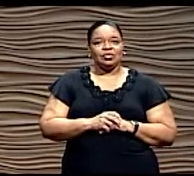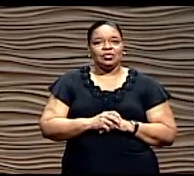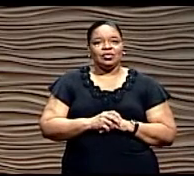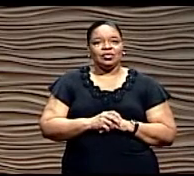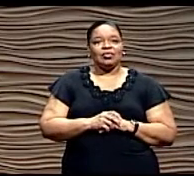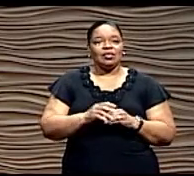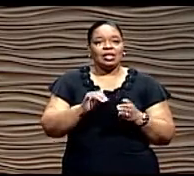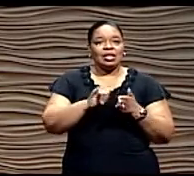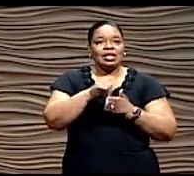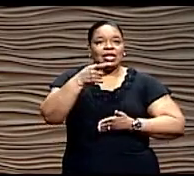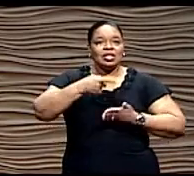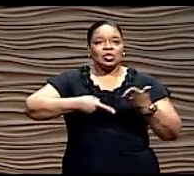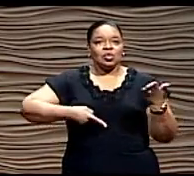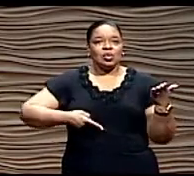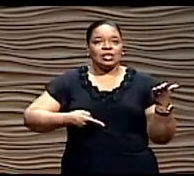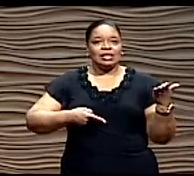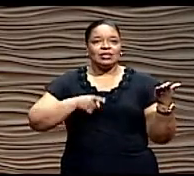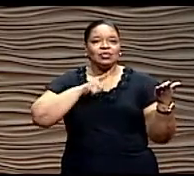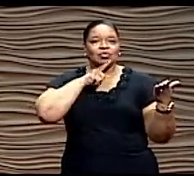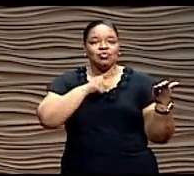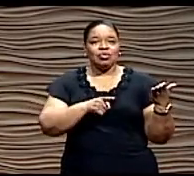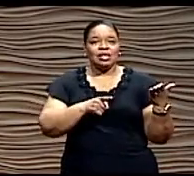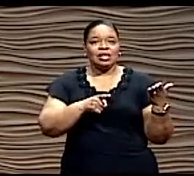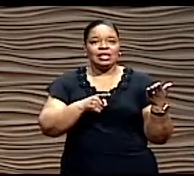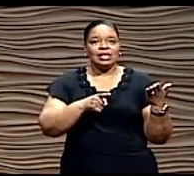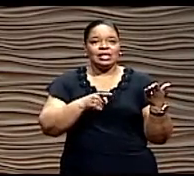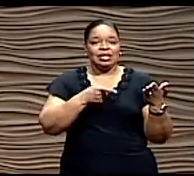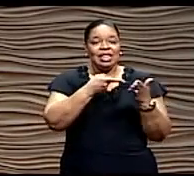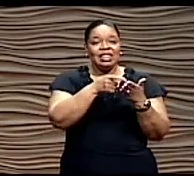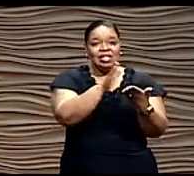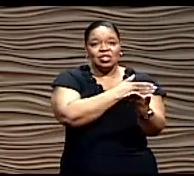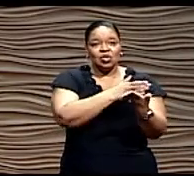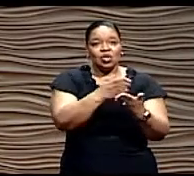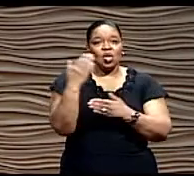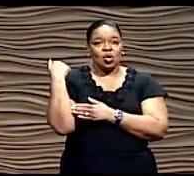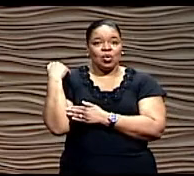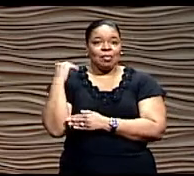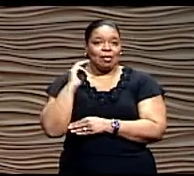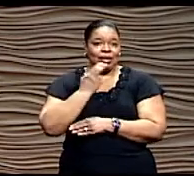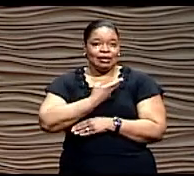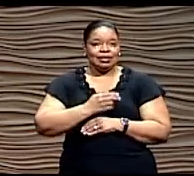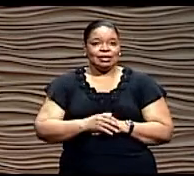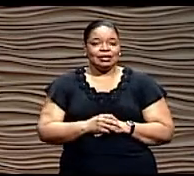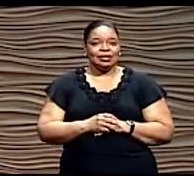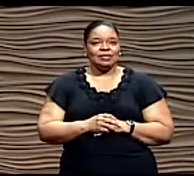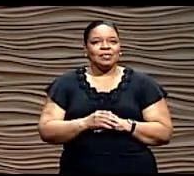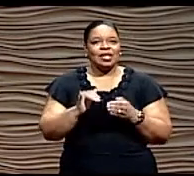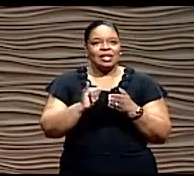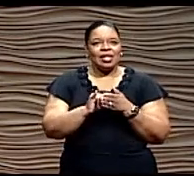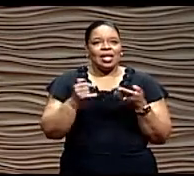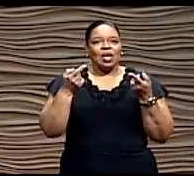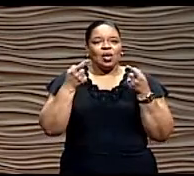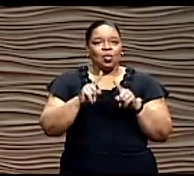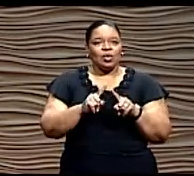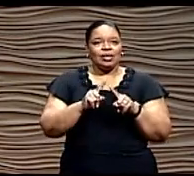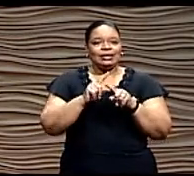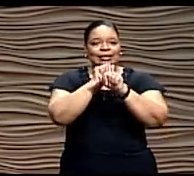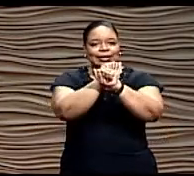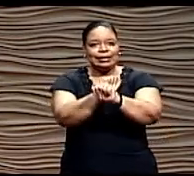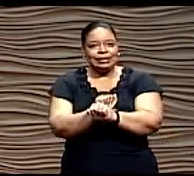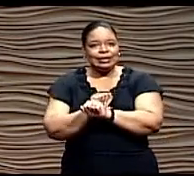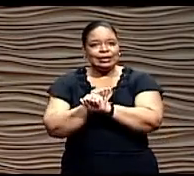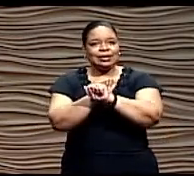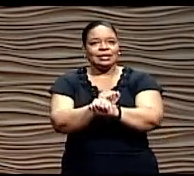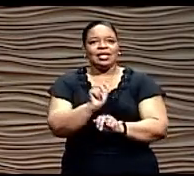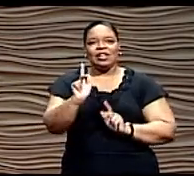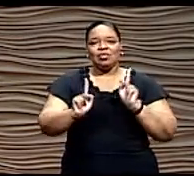That's what the wonderful spiritual reminds us of, is that when the enslaved and then